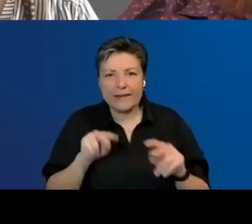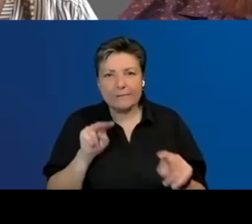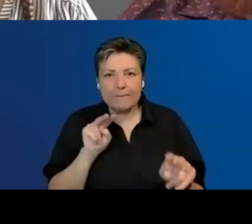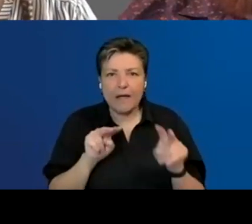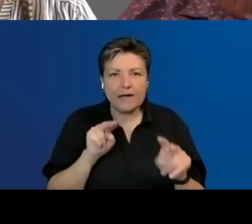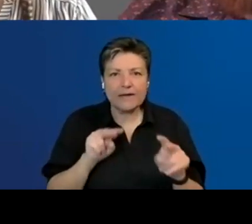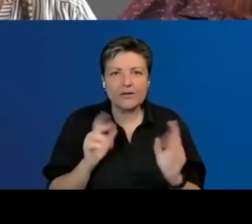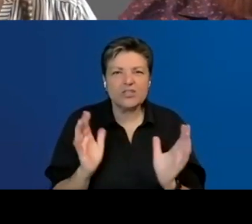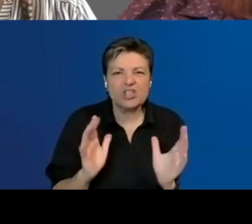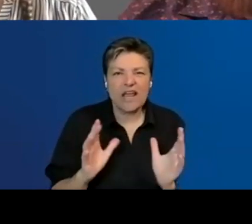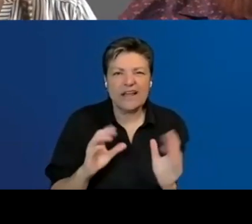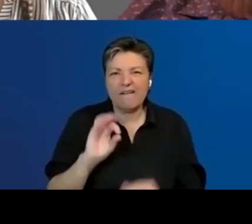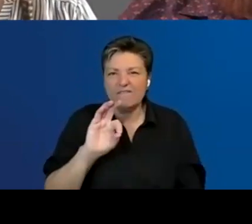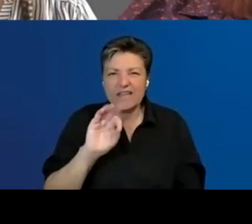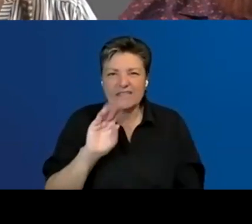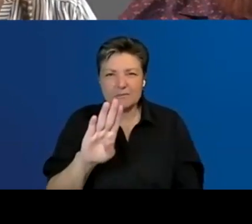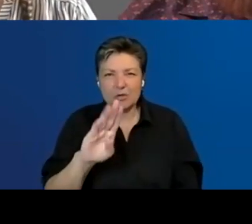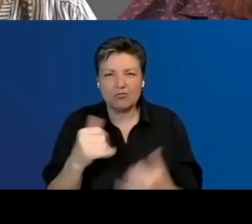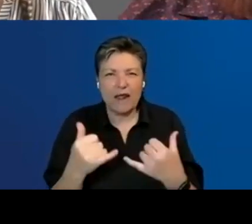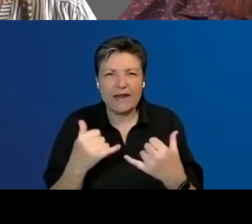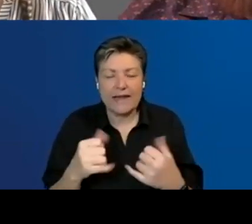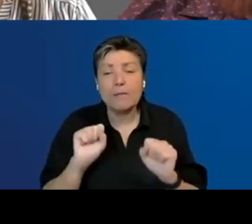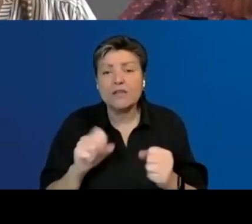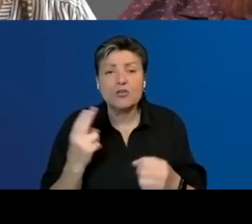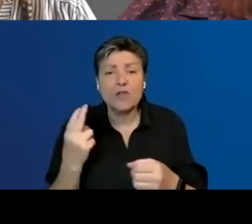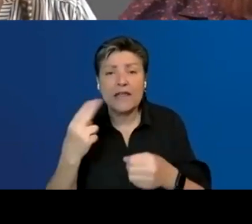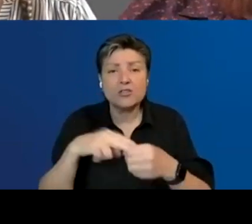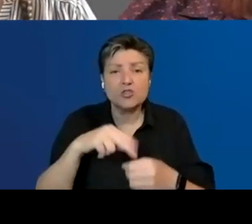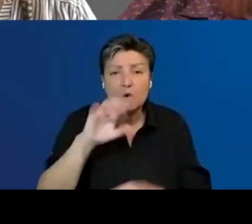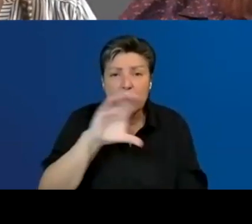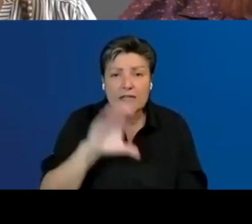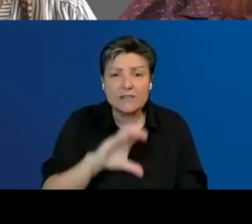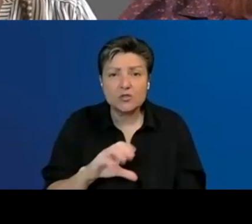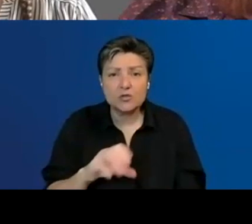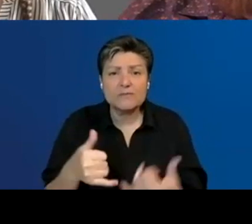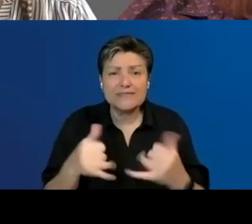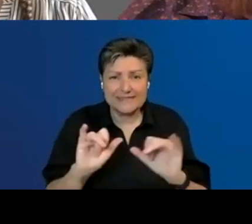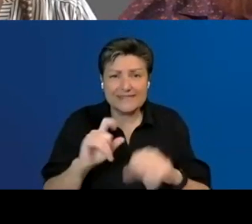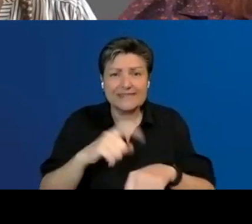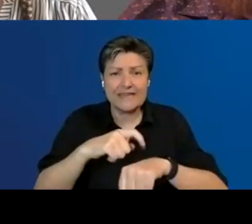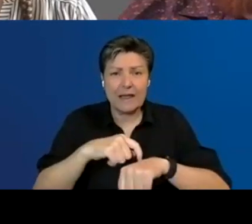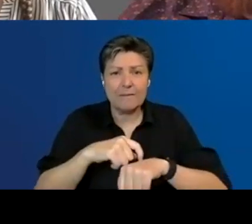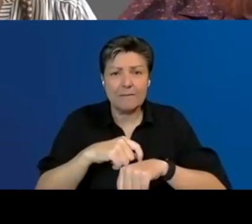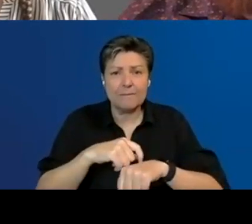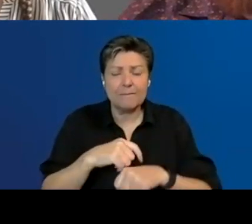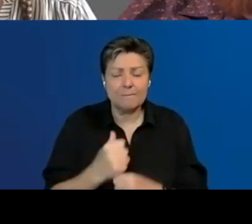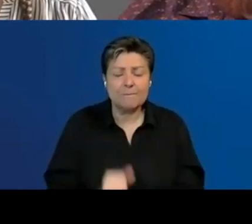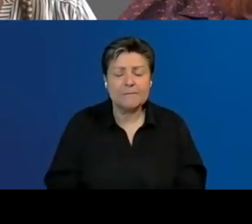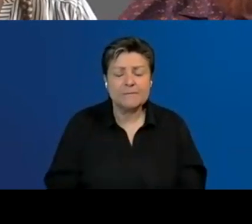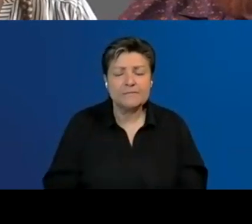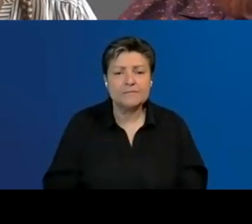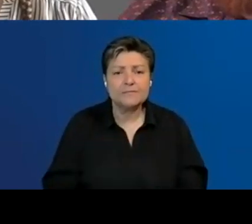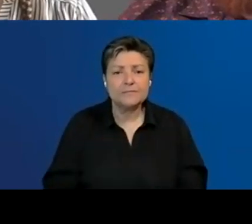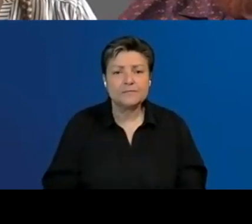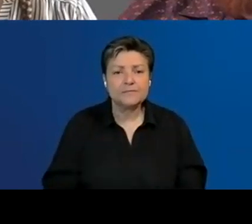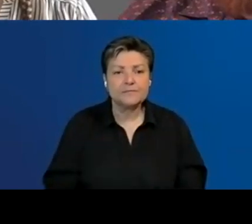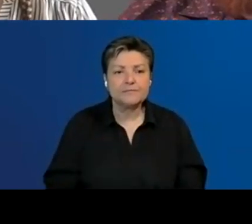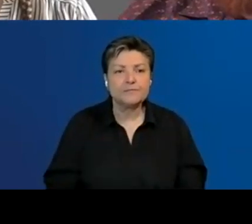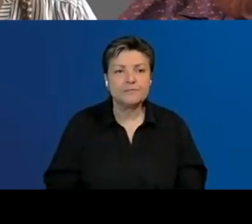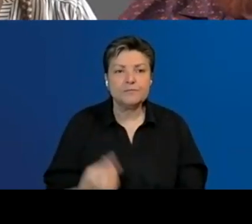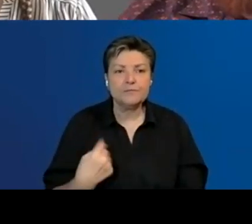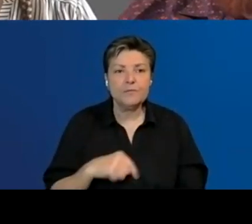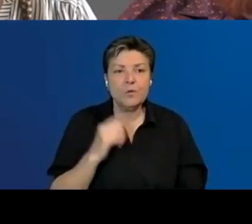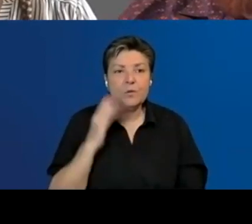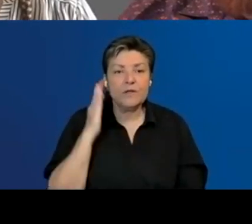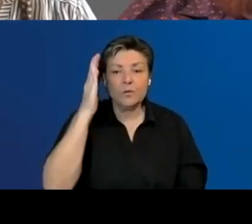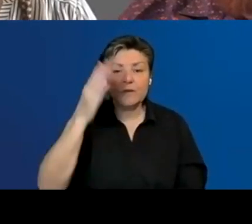this time, but you can feel free to join us on Zoom. There's still plenty of time, you can still register. And we will be